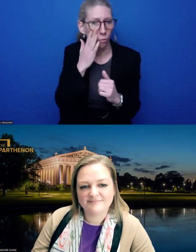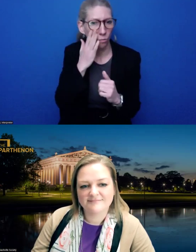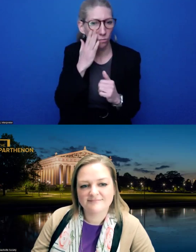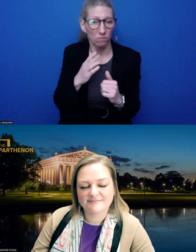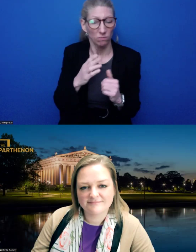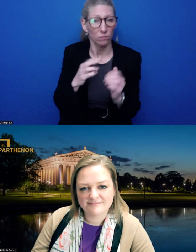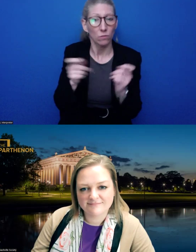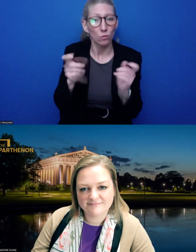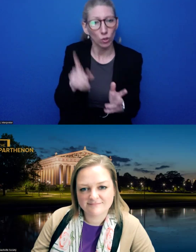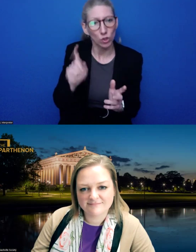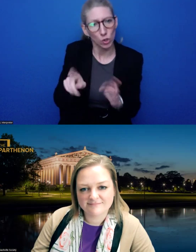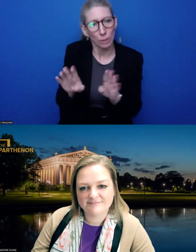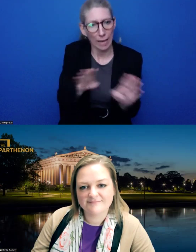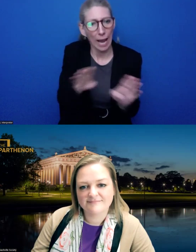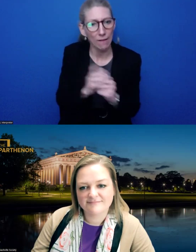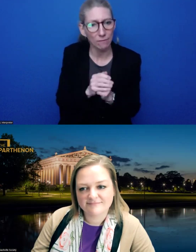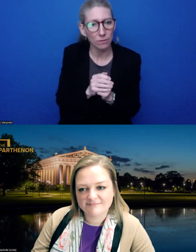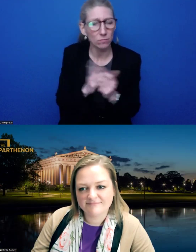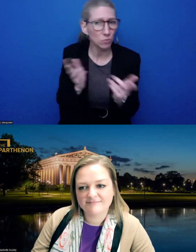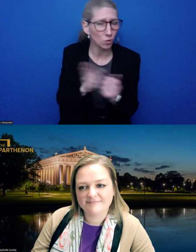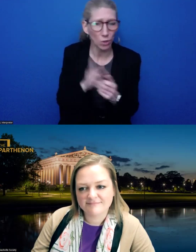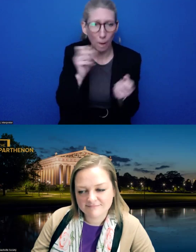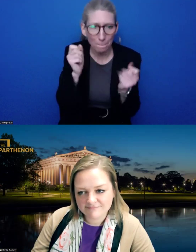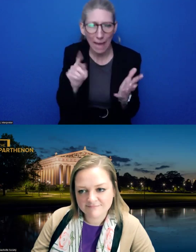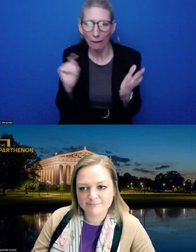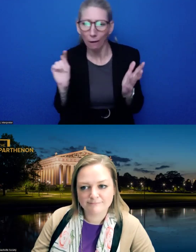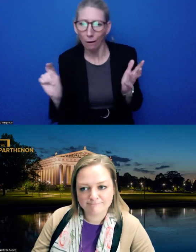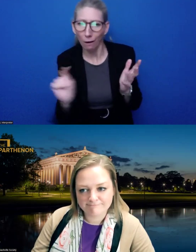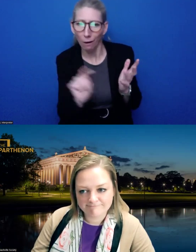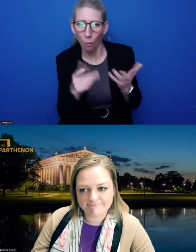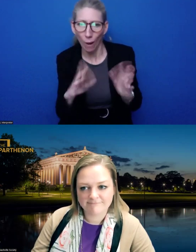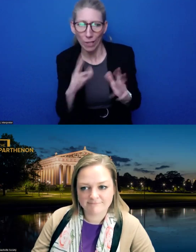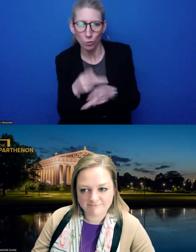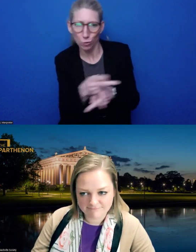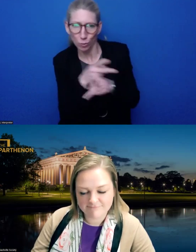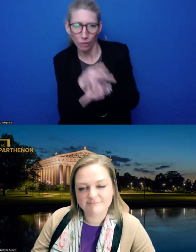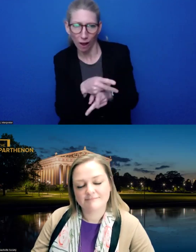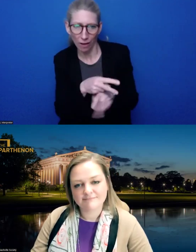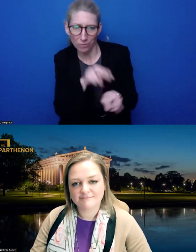should behave. So basically, there were many mechanisms to supervise and also